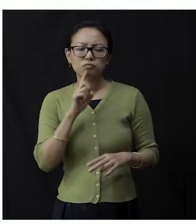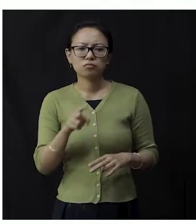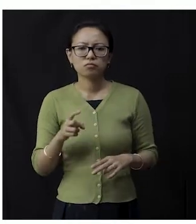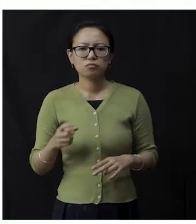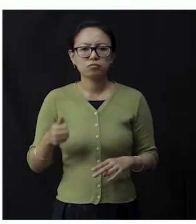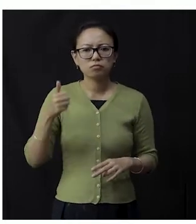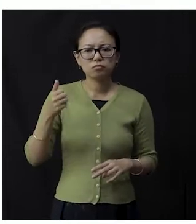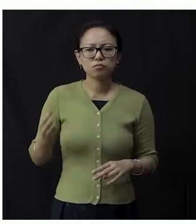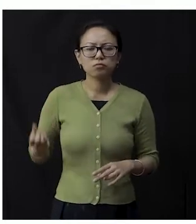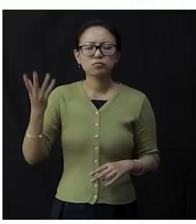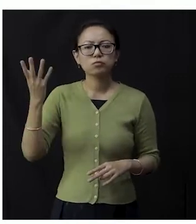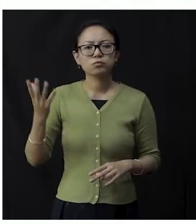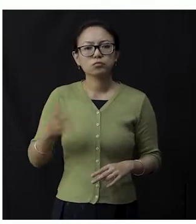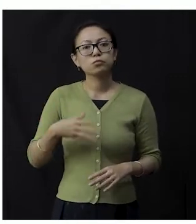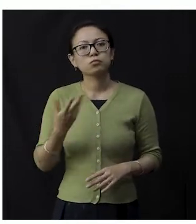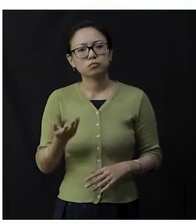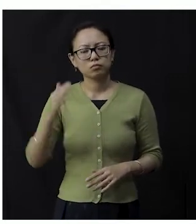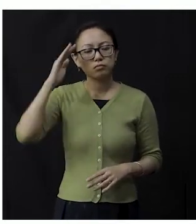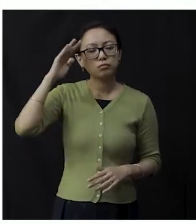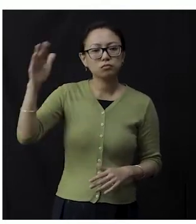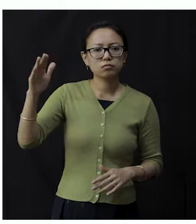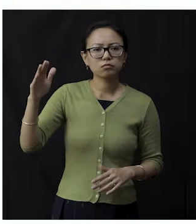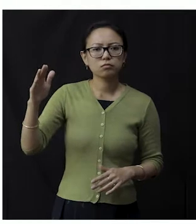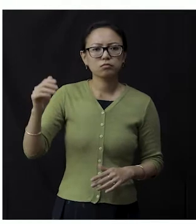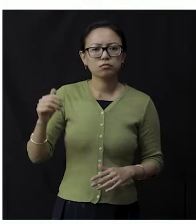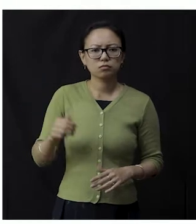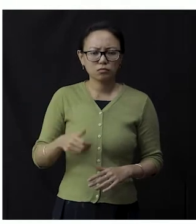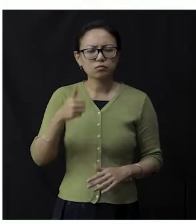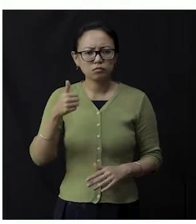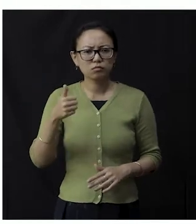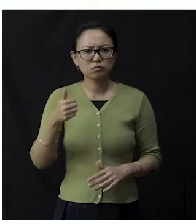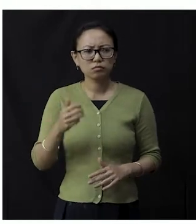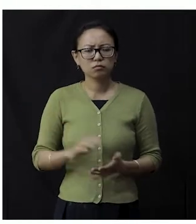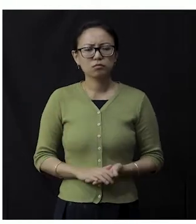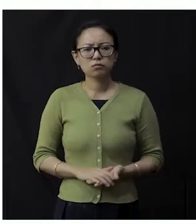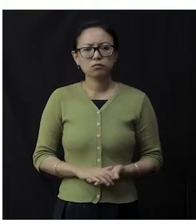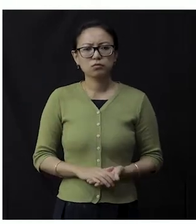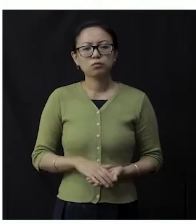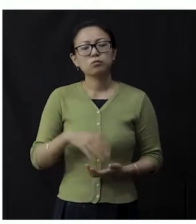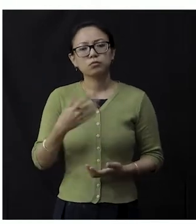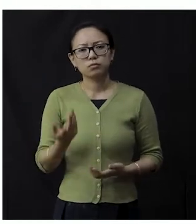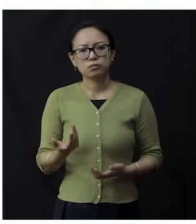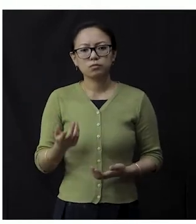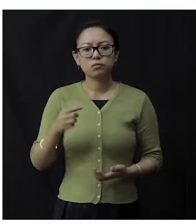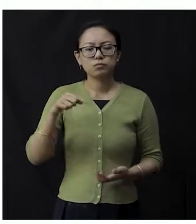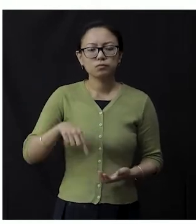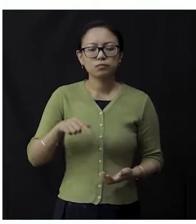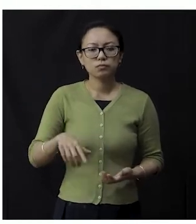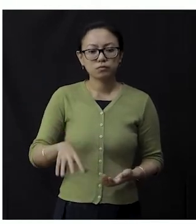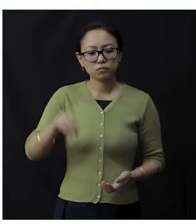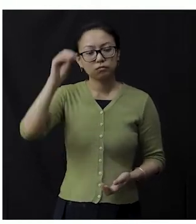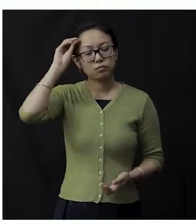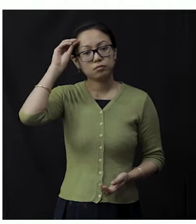a big hi or a big bye? So, this is what we are going to learn today in the